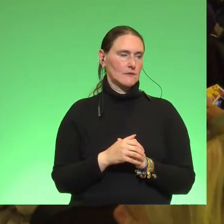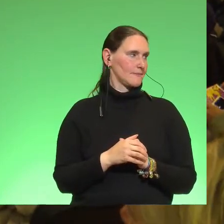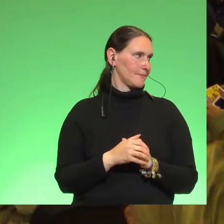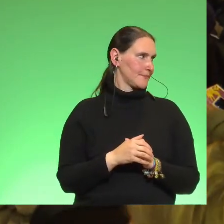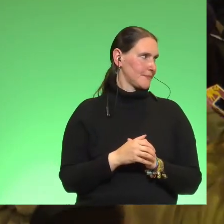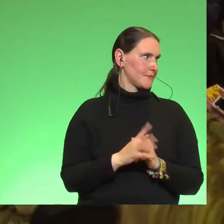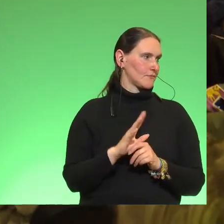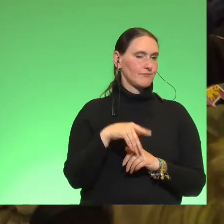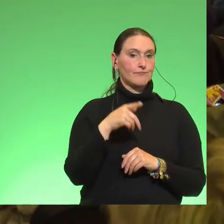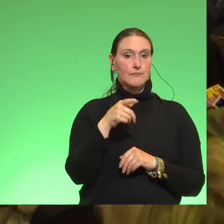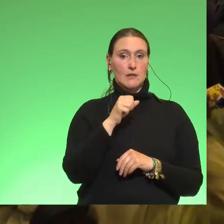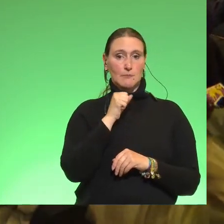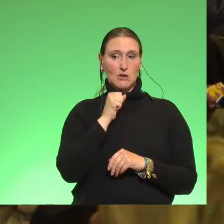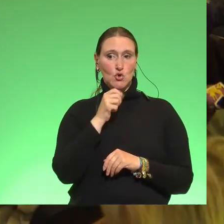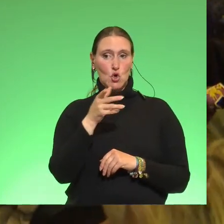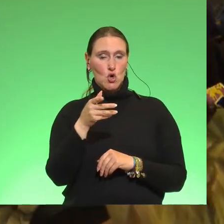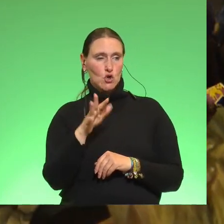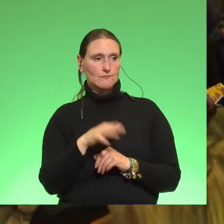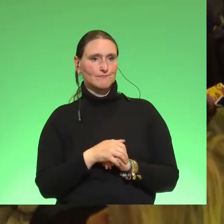Anybody? Yeah.